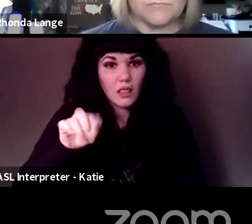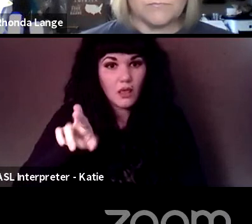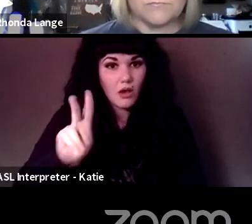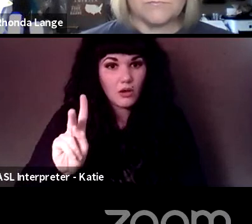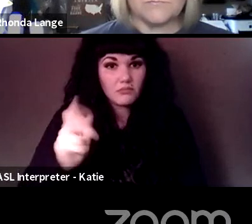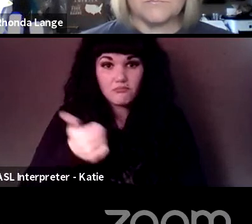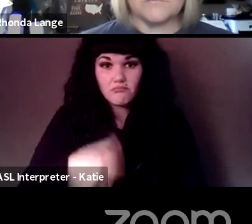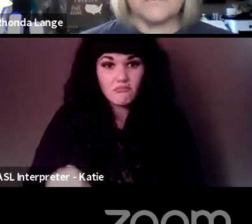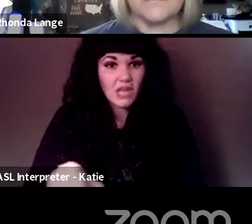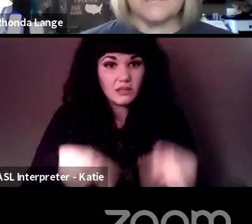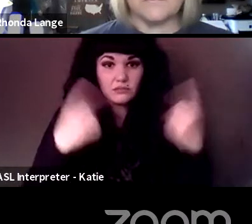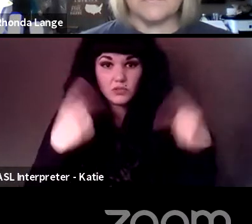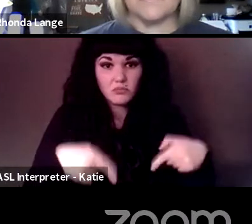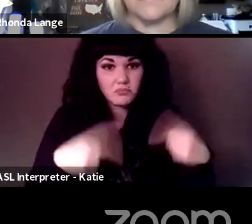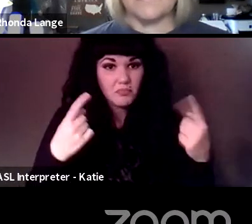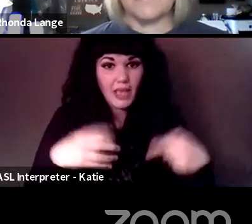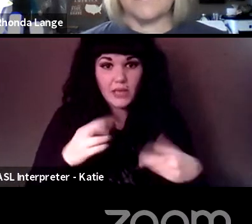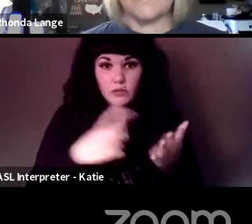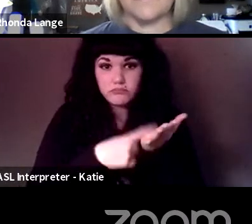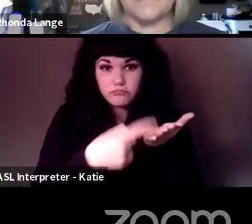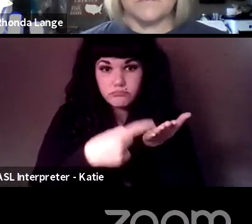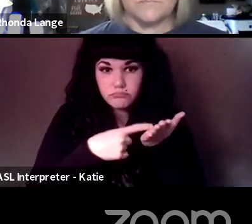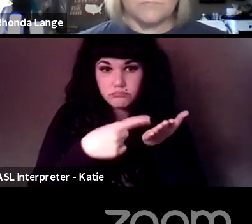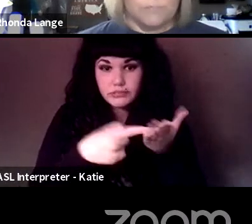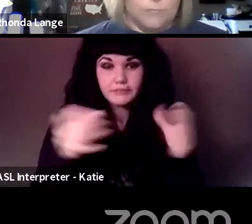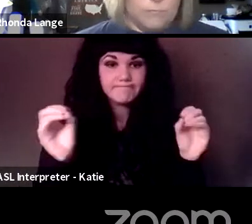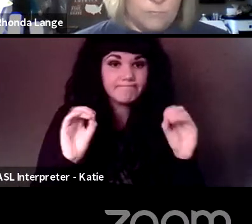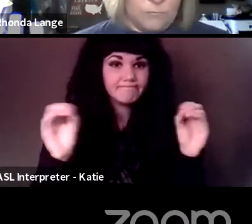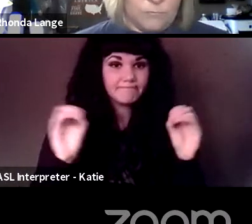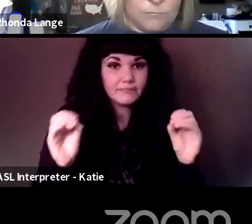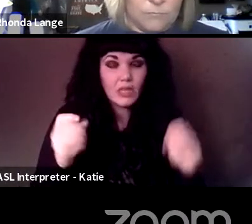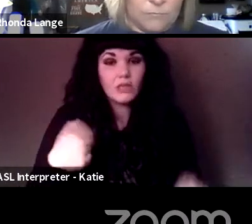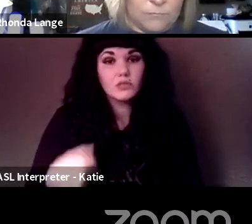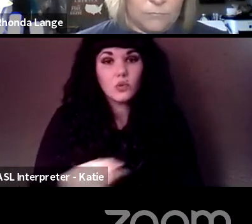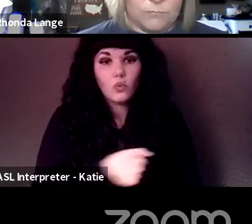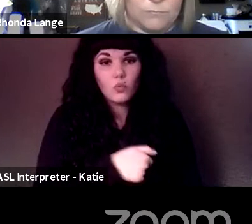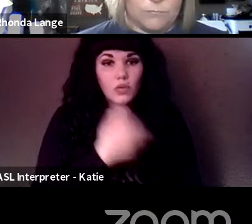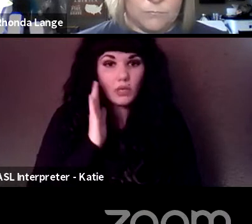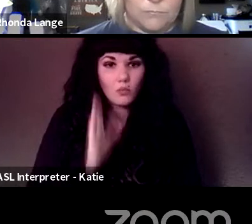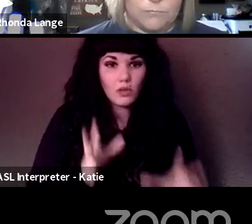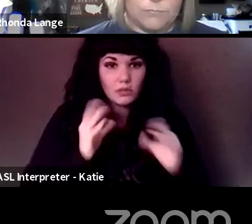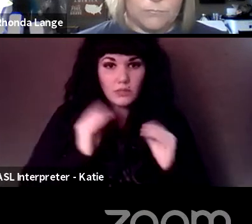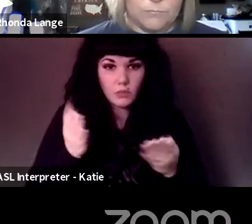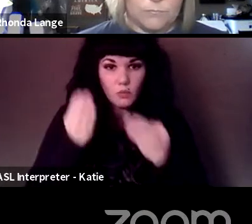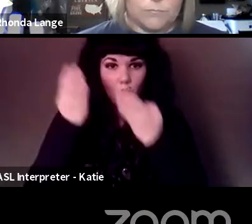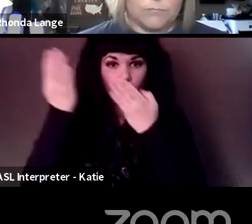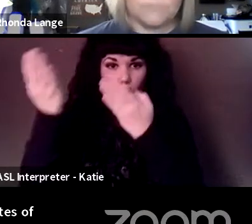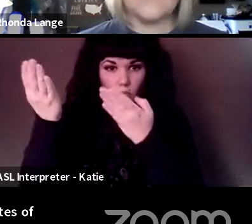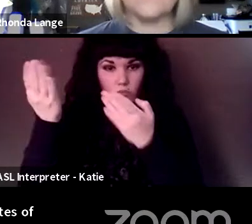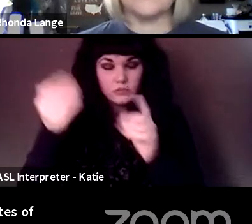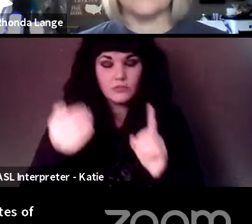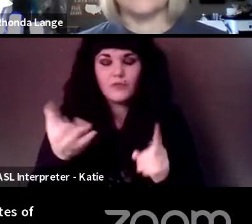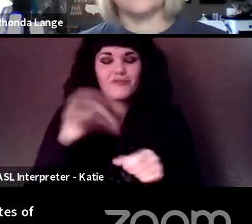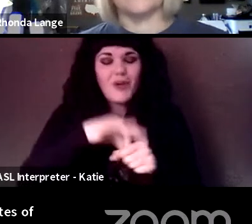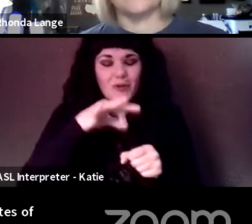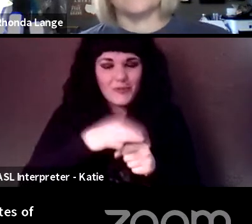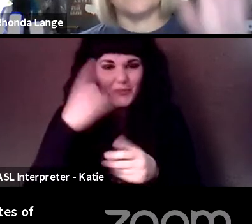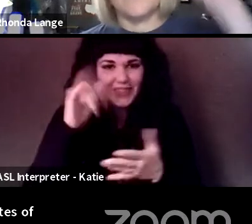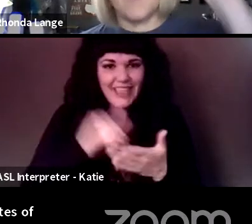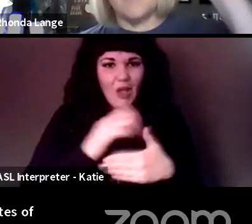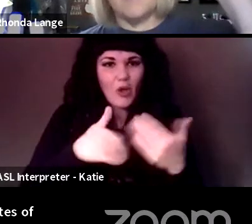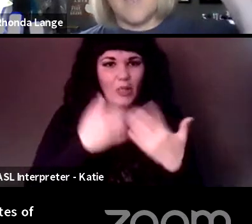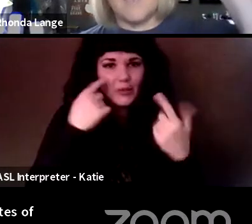Hearing none, we'll now vote on the motion to adopt the minutes of the July 1st, 2021 public hearing. All in favor, raise your hand and say